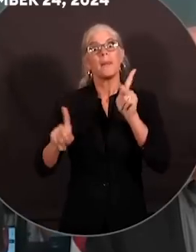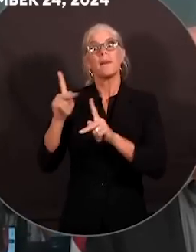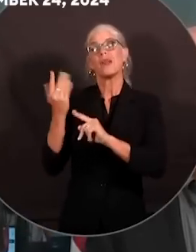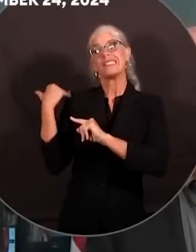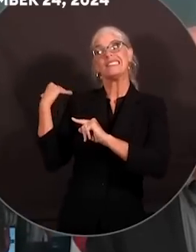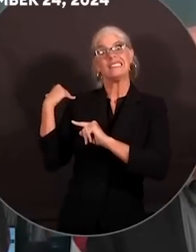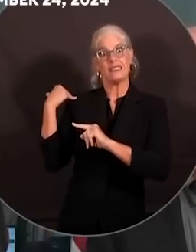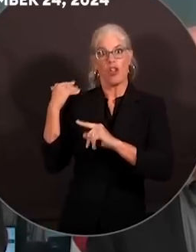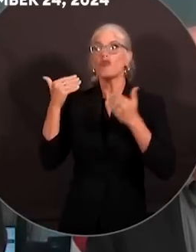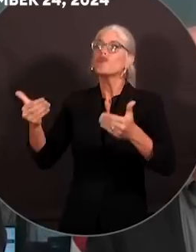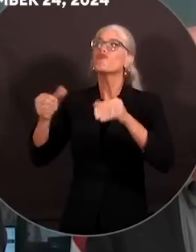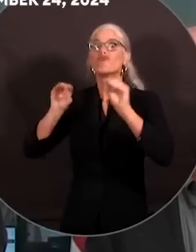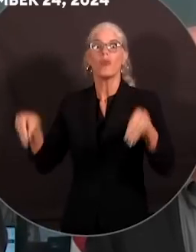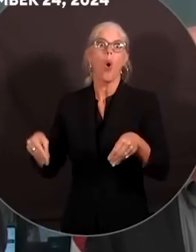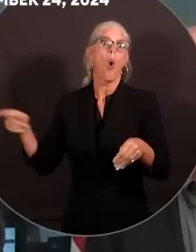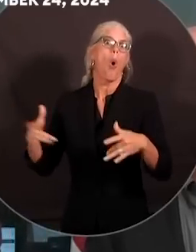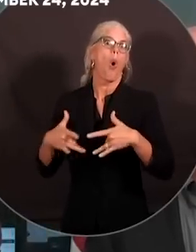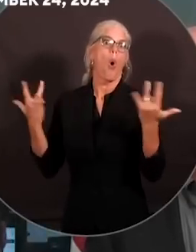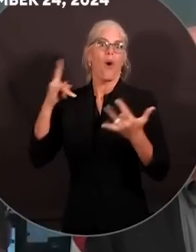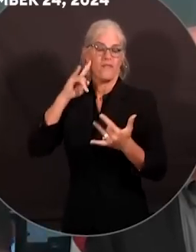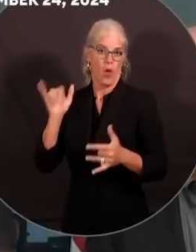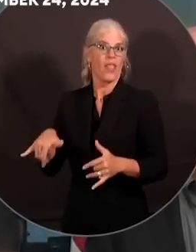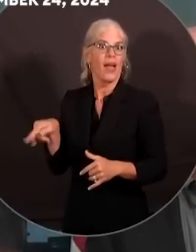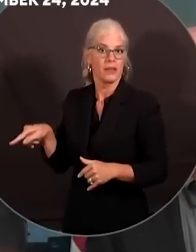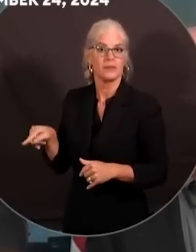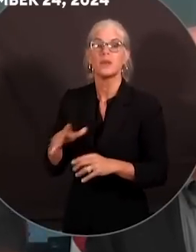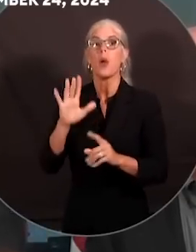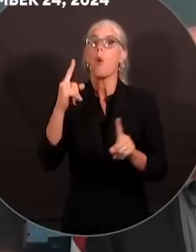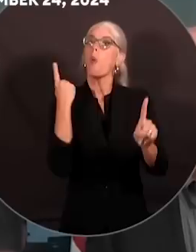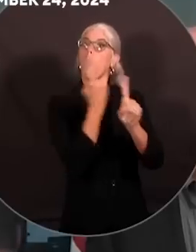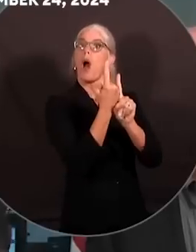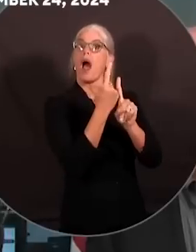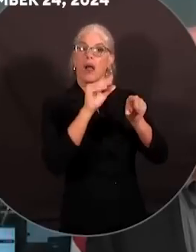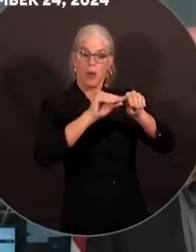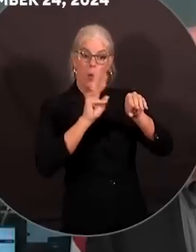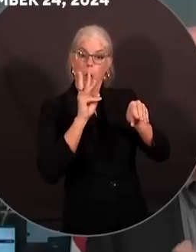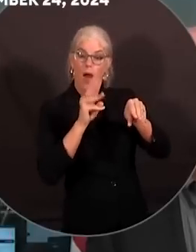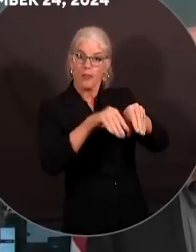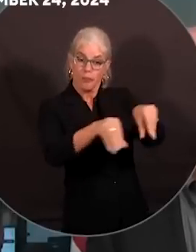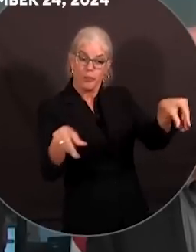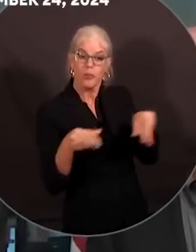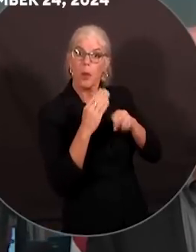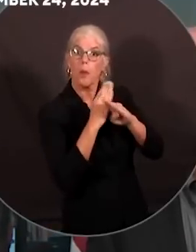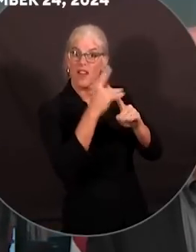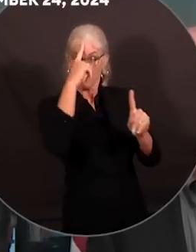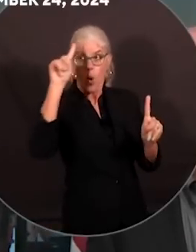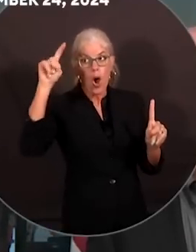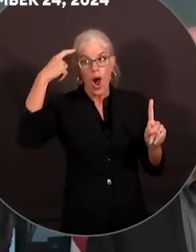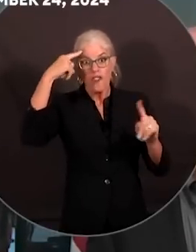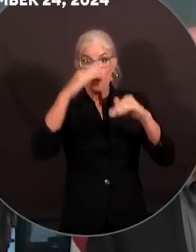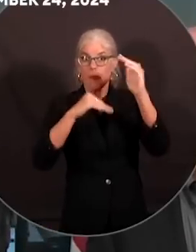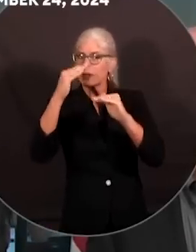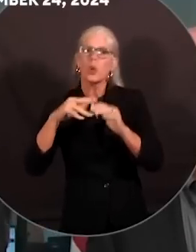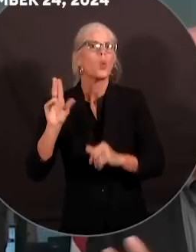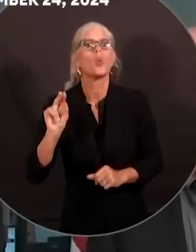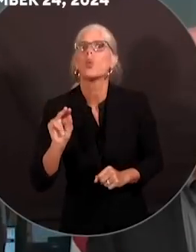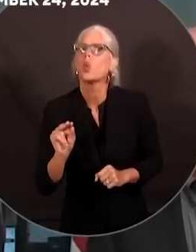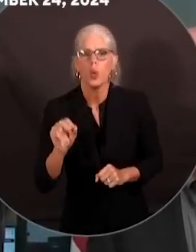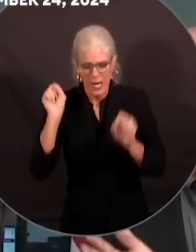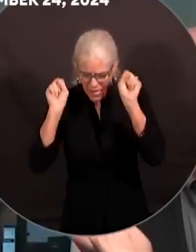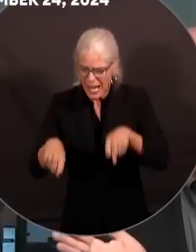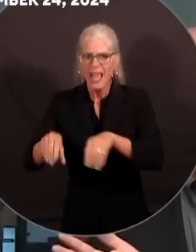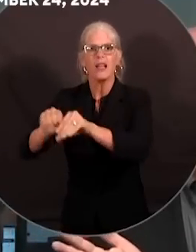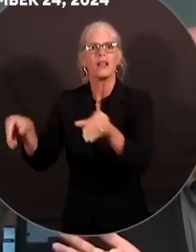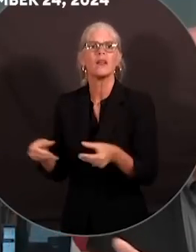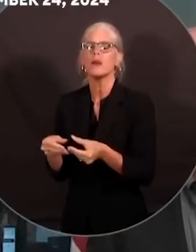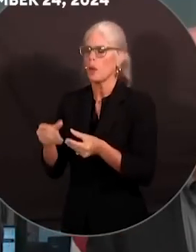not just for government property. I mean, that can be deployed to protect a private substation. That's fine. I mean,